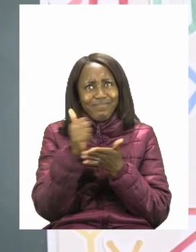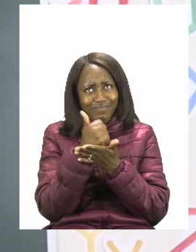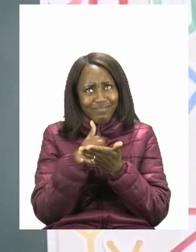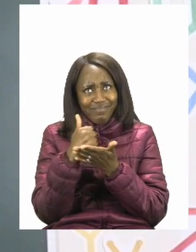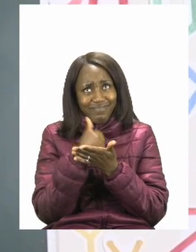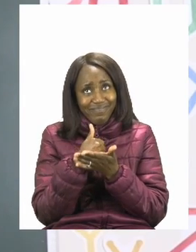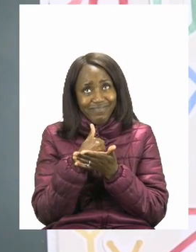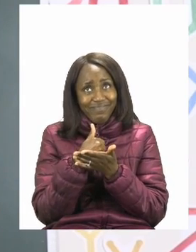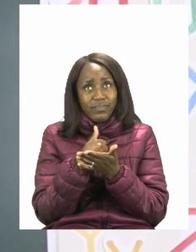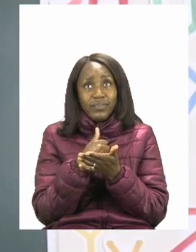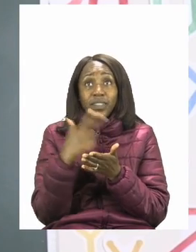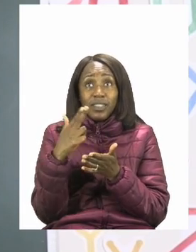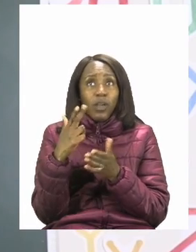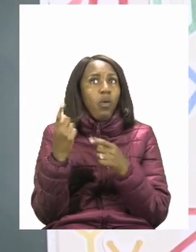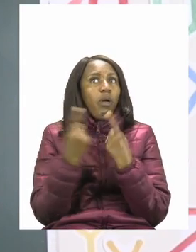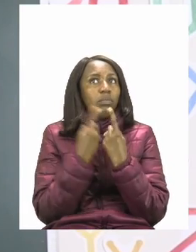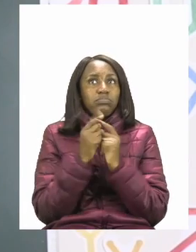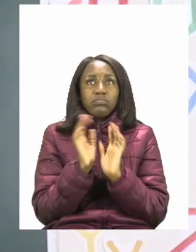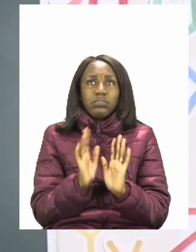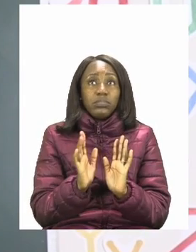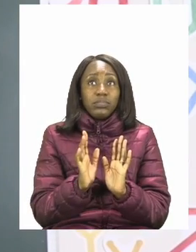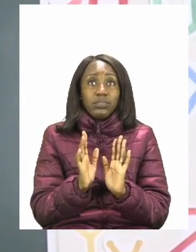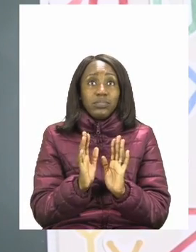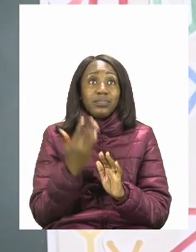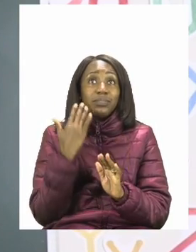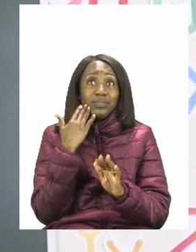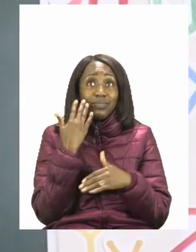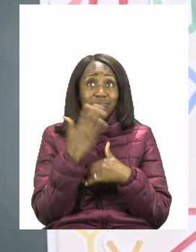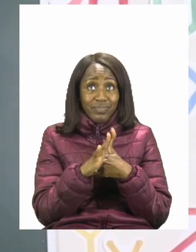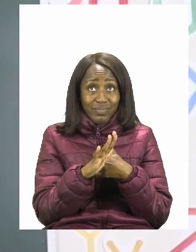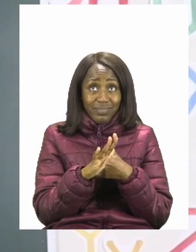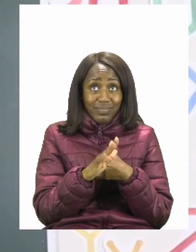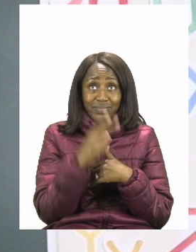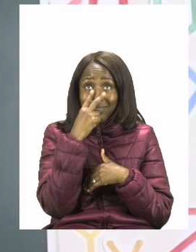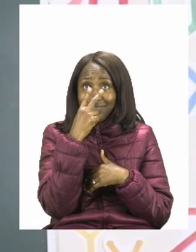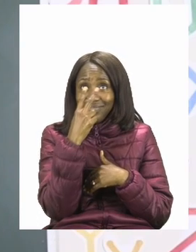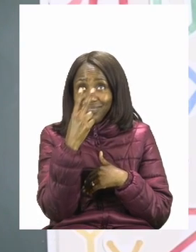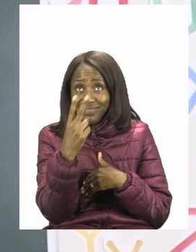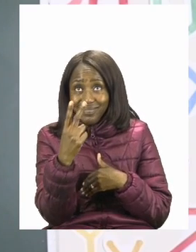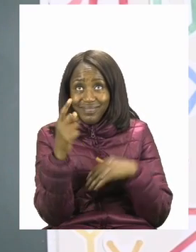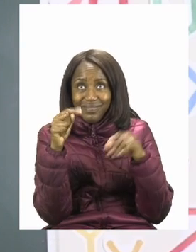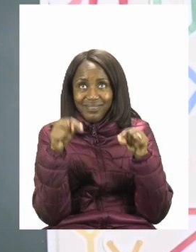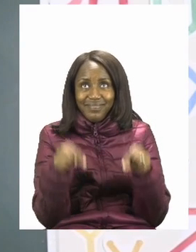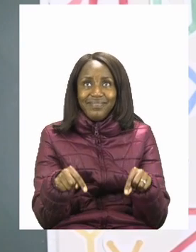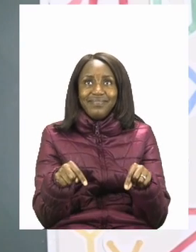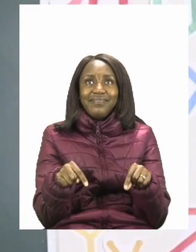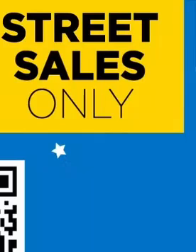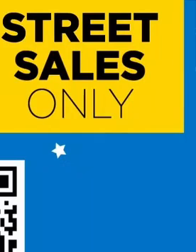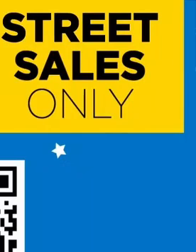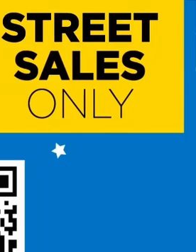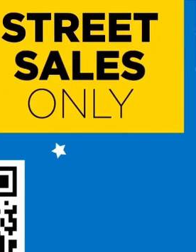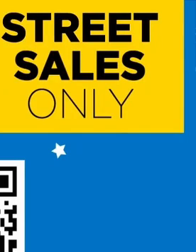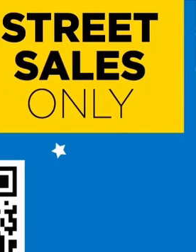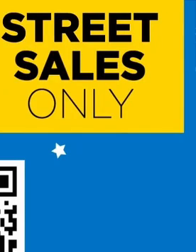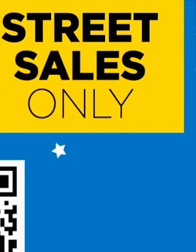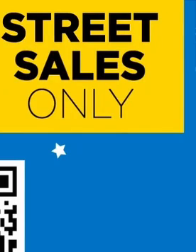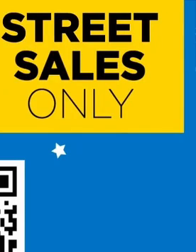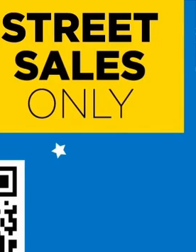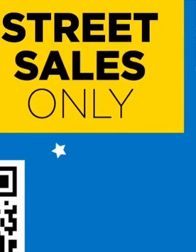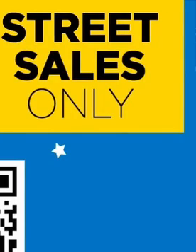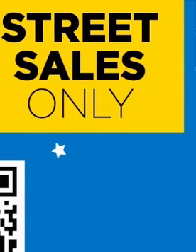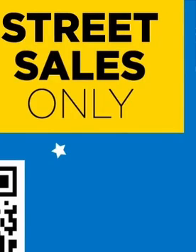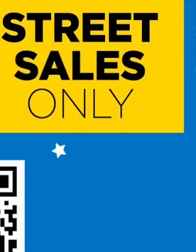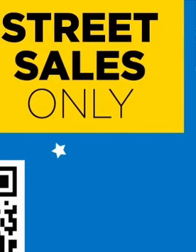with scissors, and when you're done, I will see you after the advert break. Follow us on